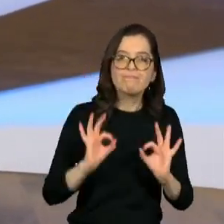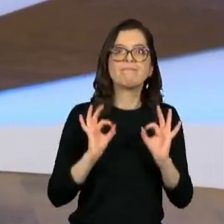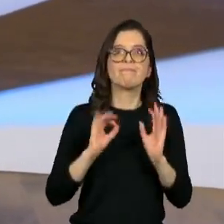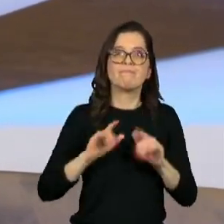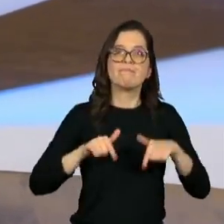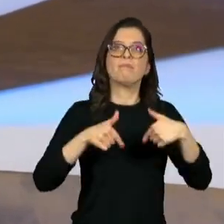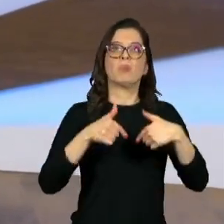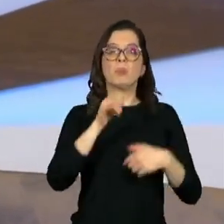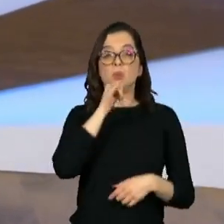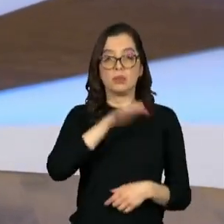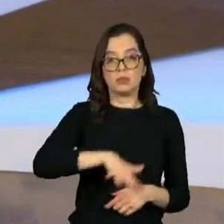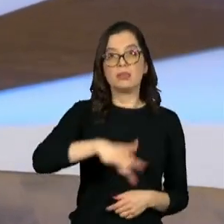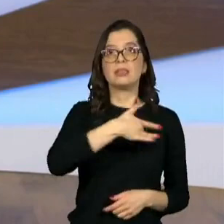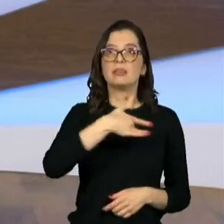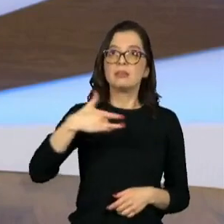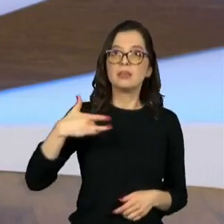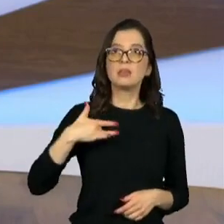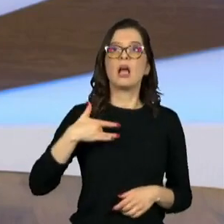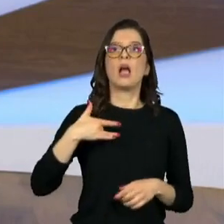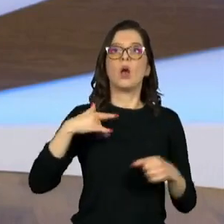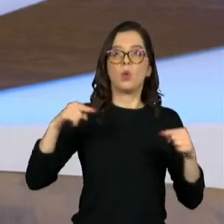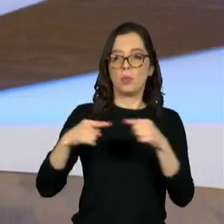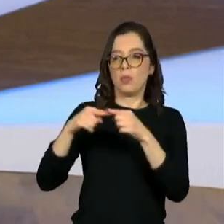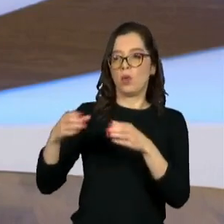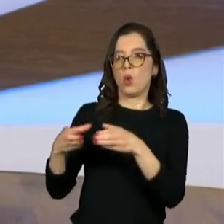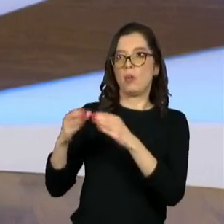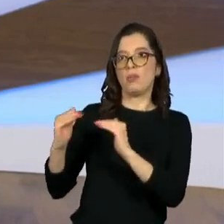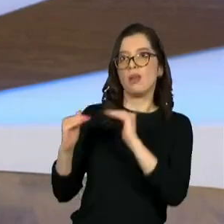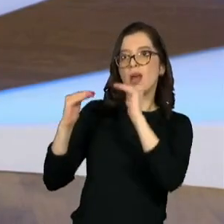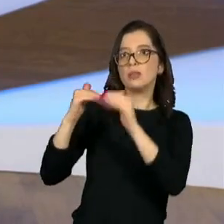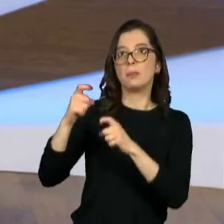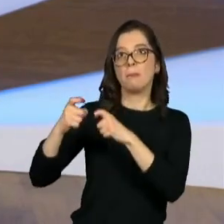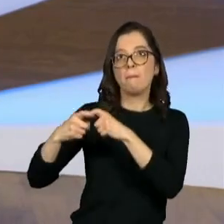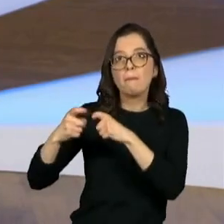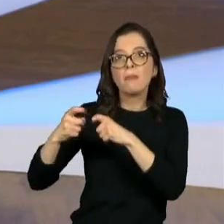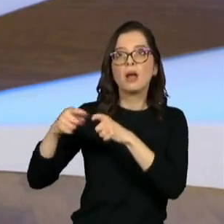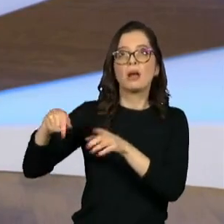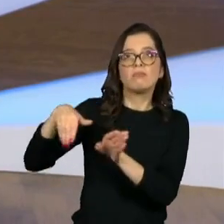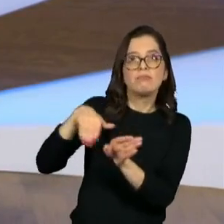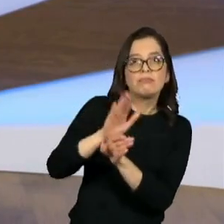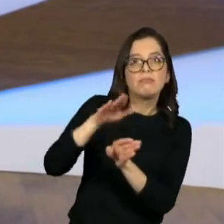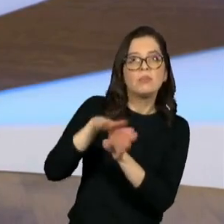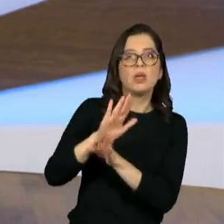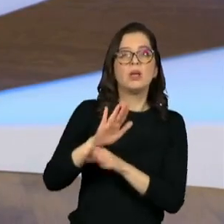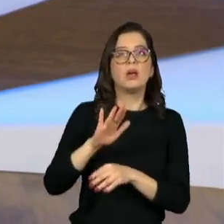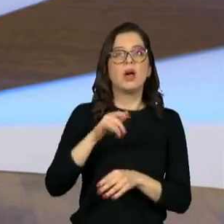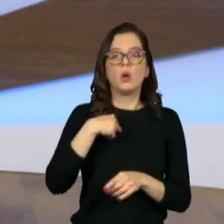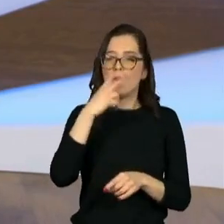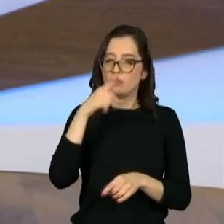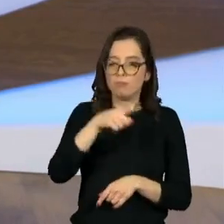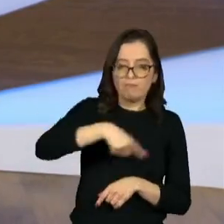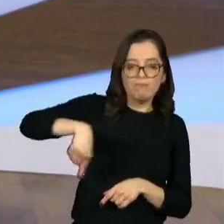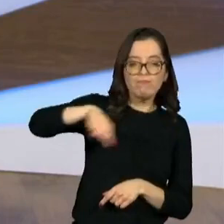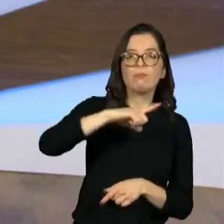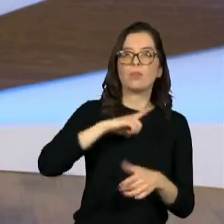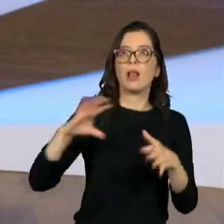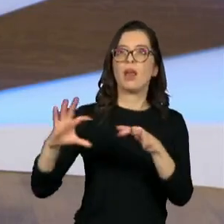of public health and medical elites offering advice during the pandemic. I think these are connected.